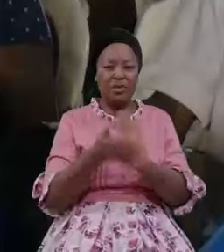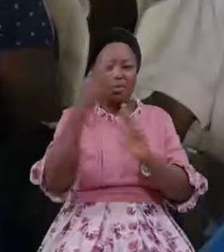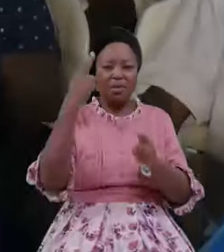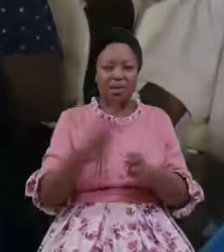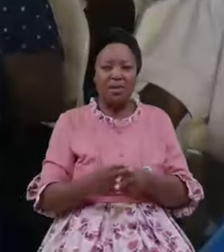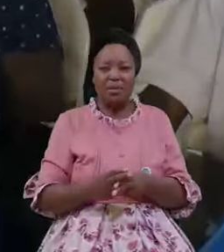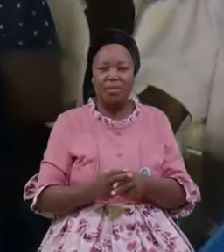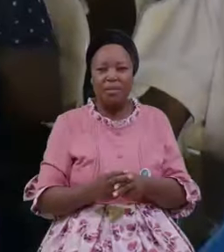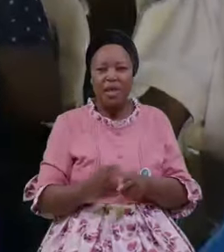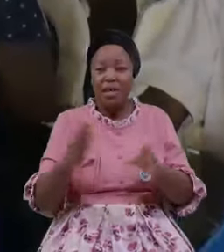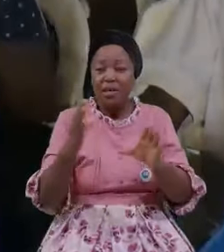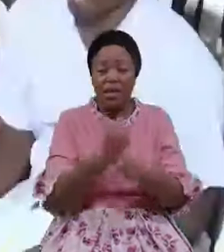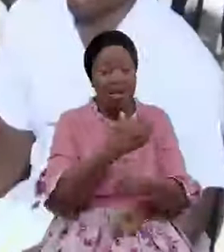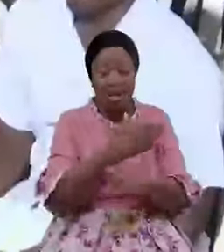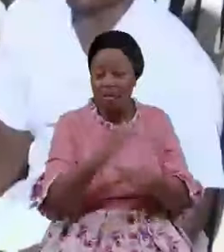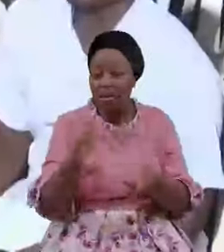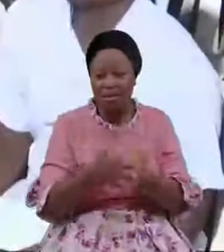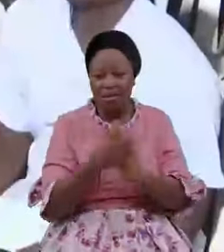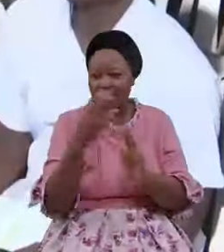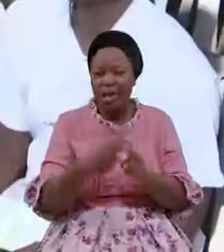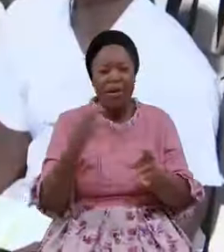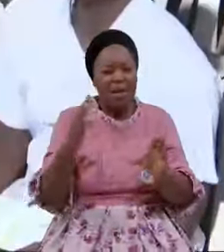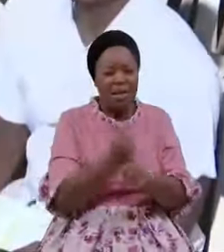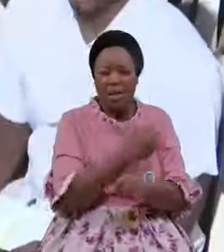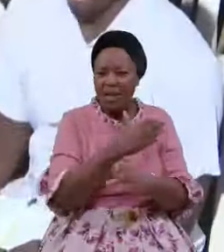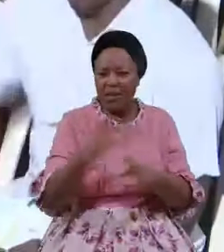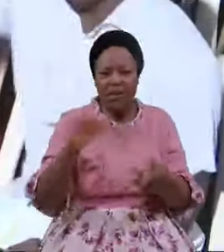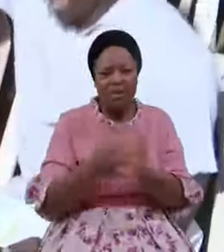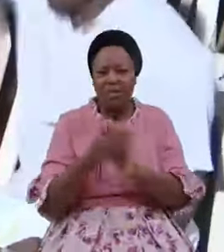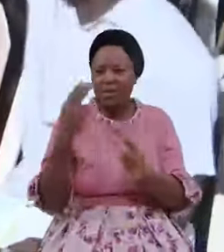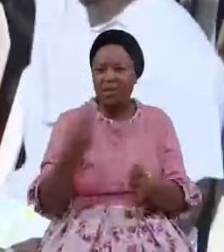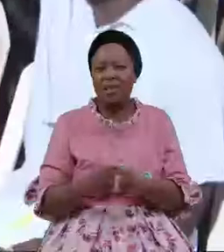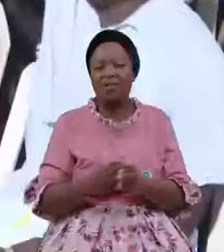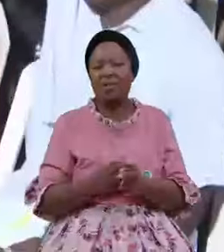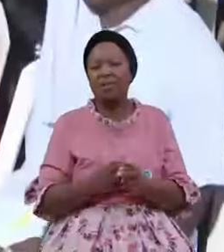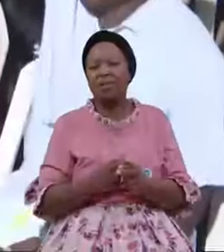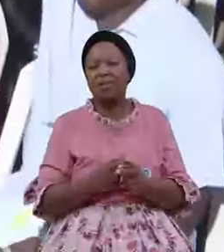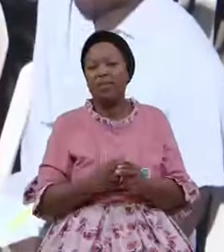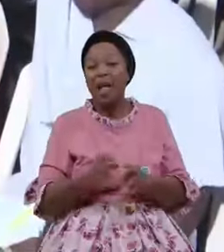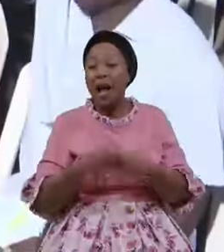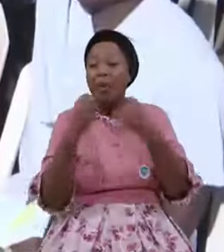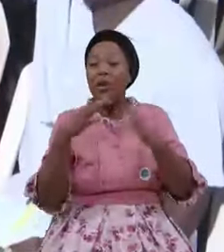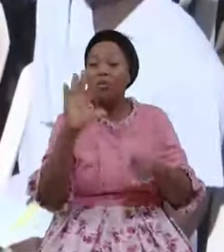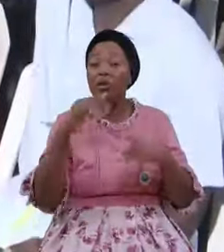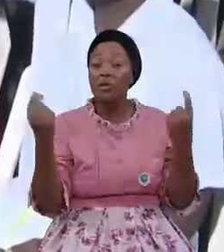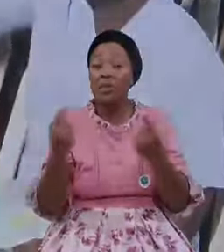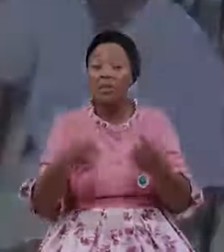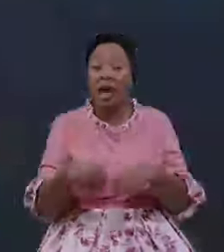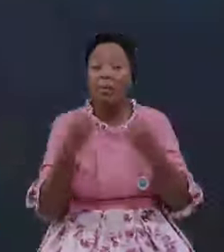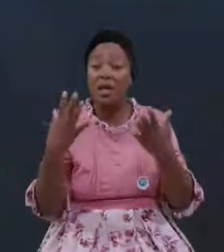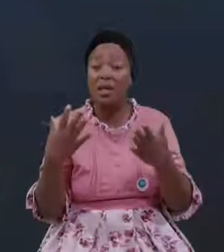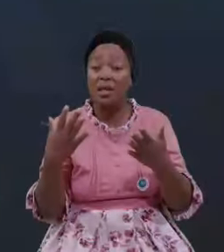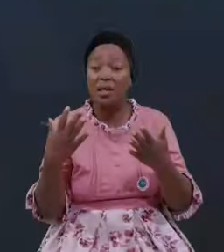Taken away. Taken away. How many of your sins? How many of